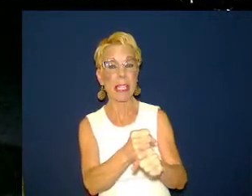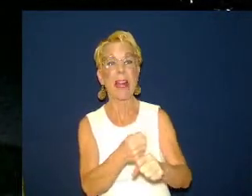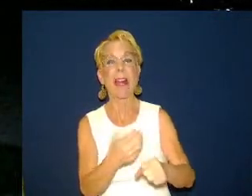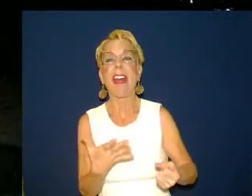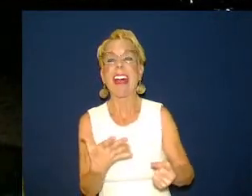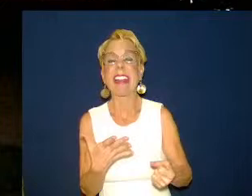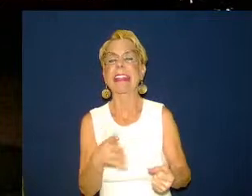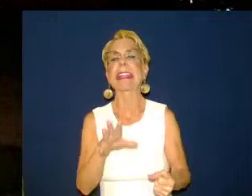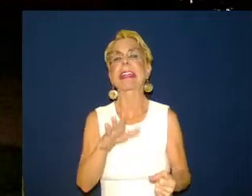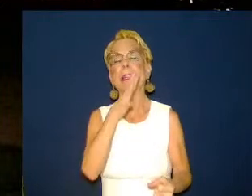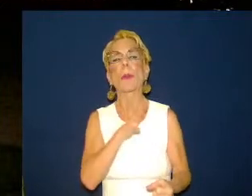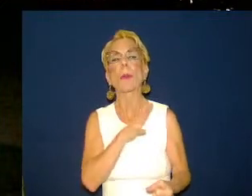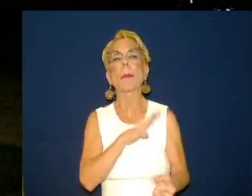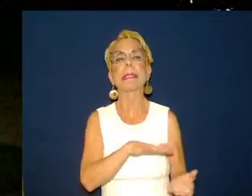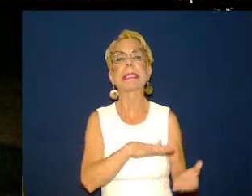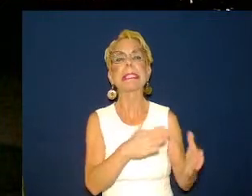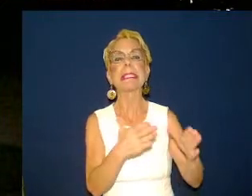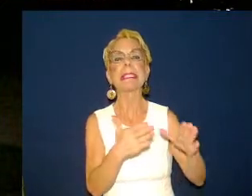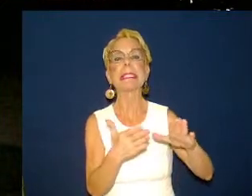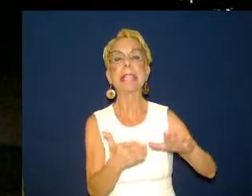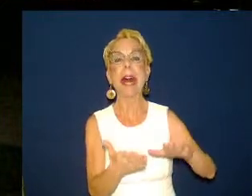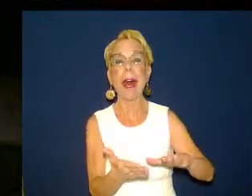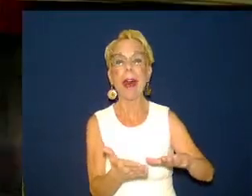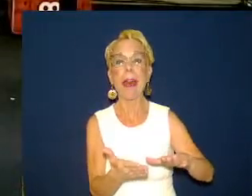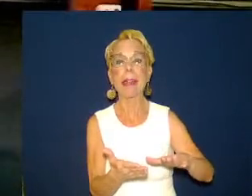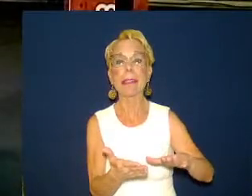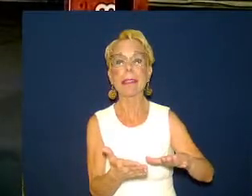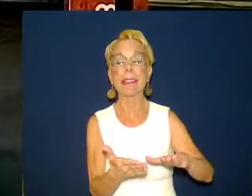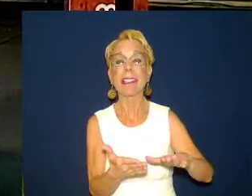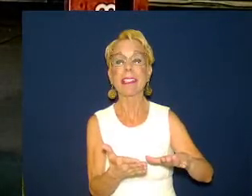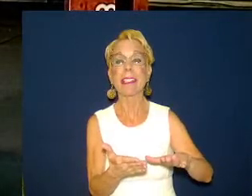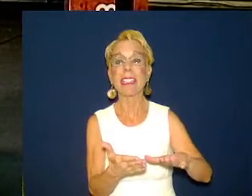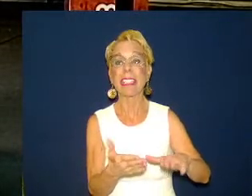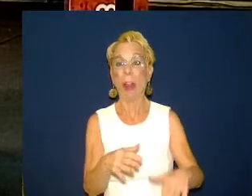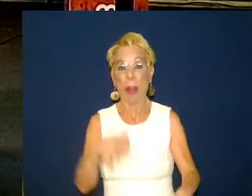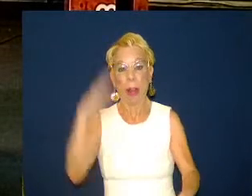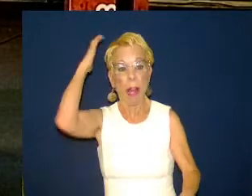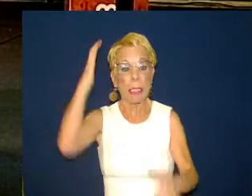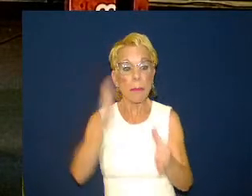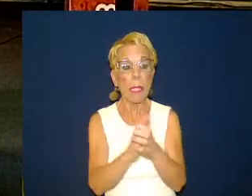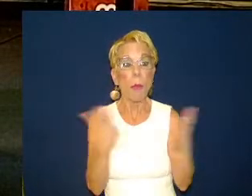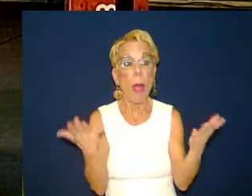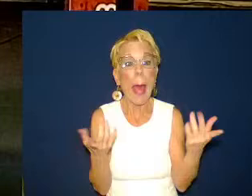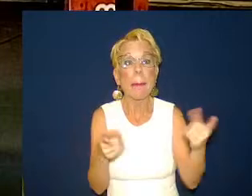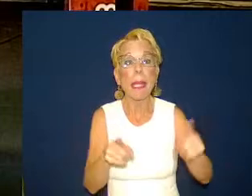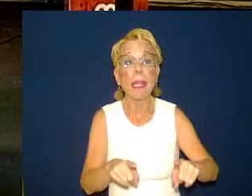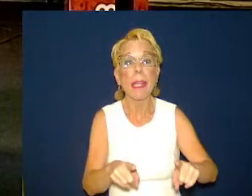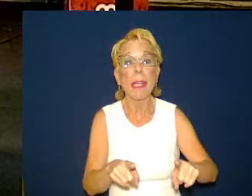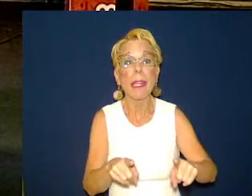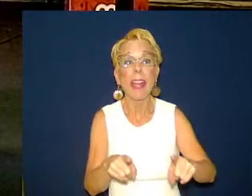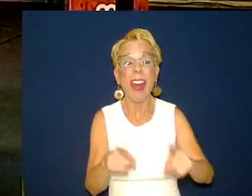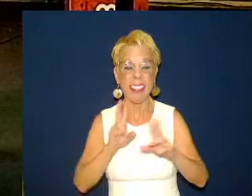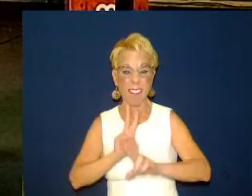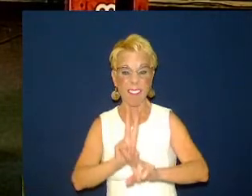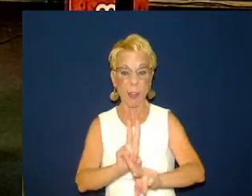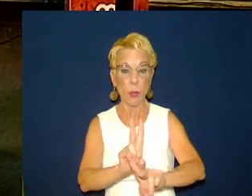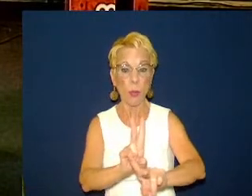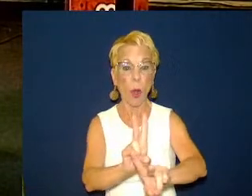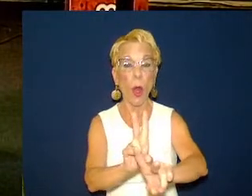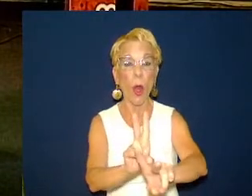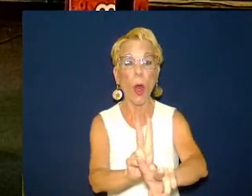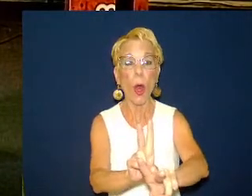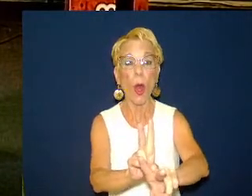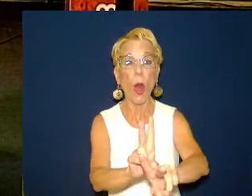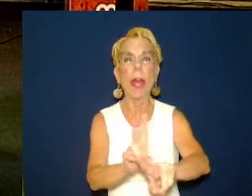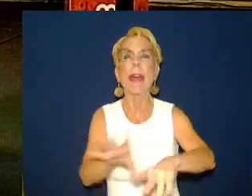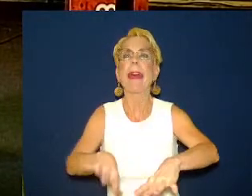altar, and gave his heart to Jesus Christ. And me in my flesh, I wanted to look down there and saying, how dare you do that?